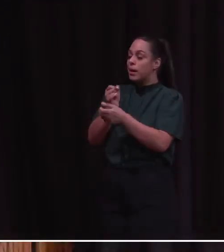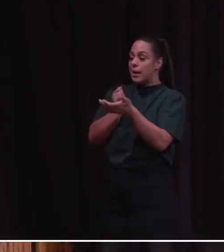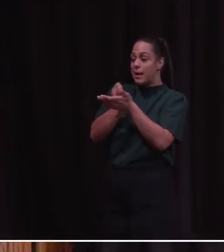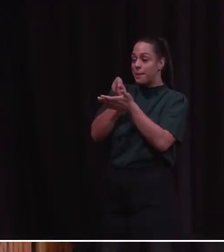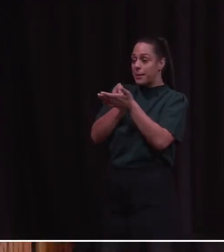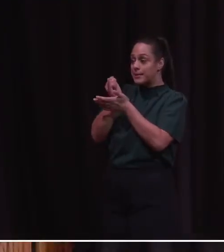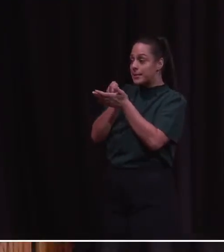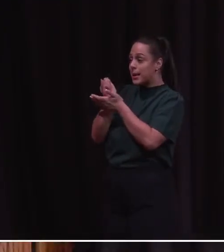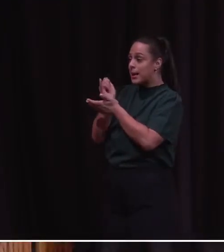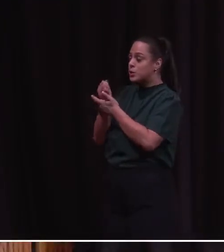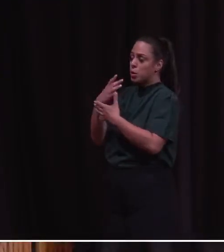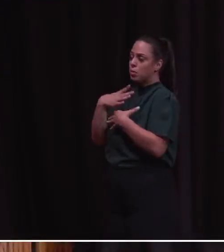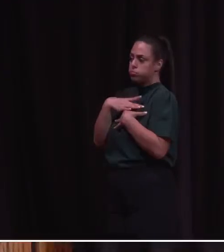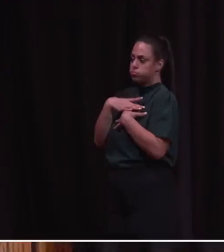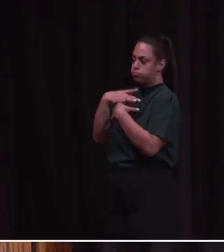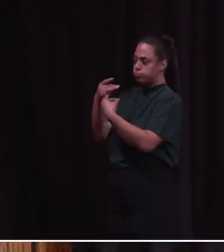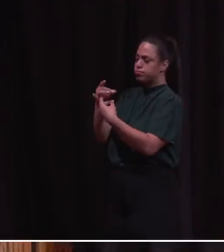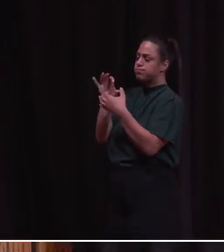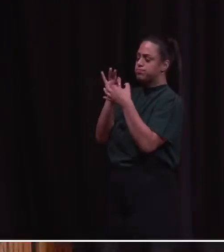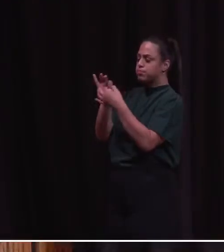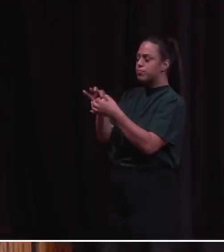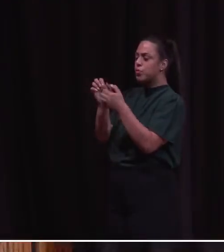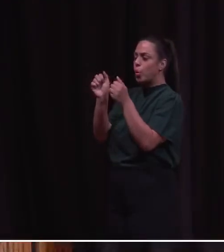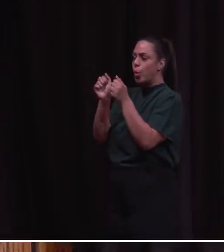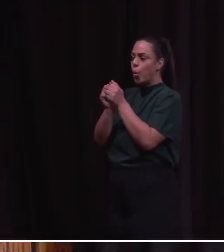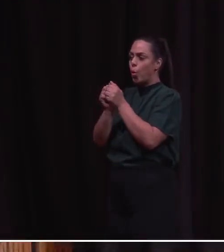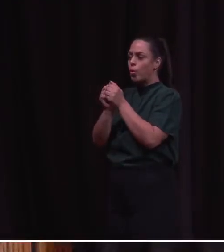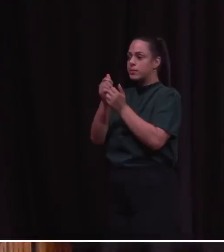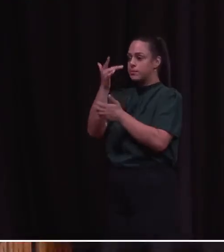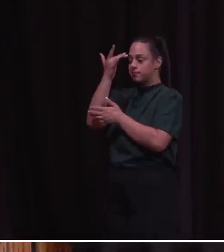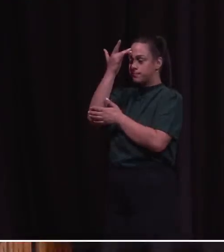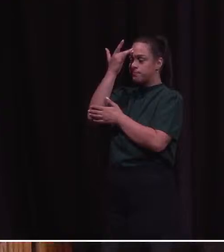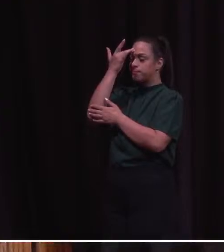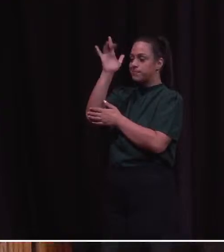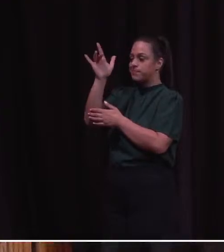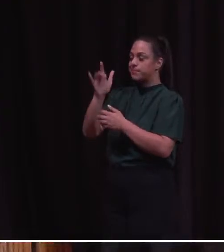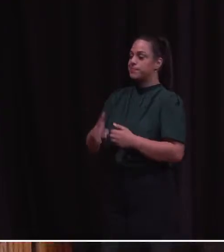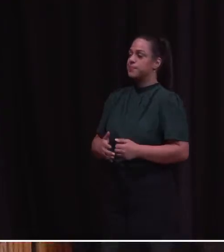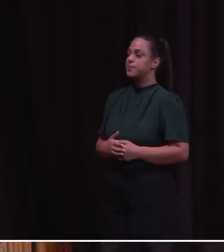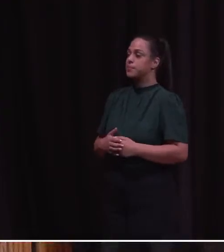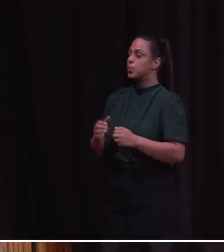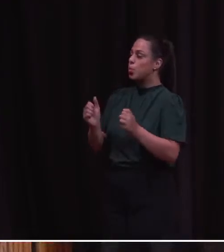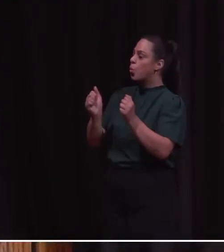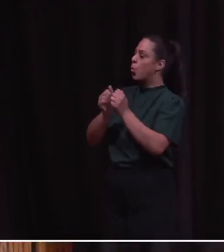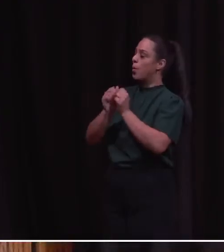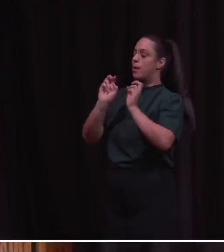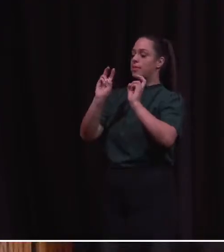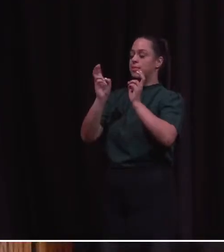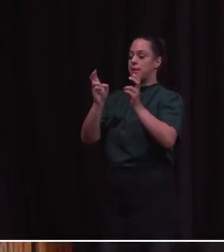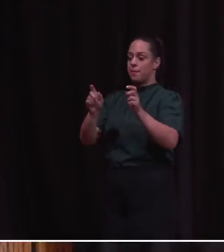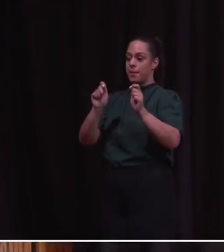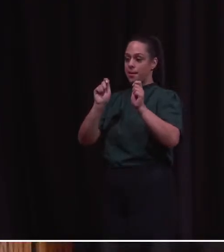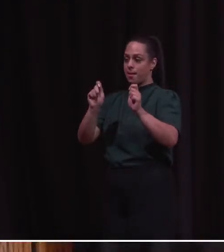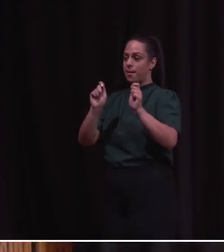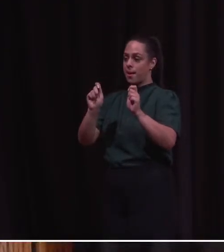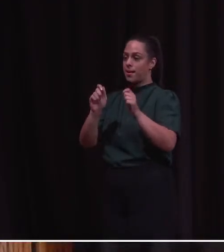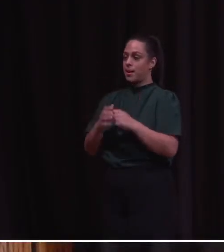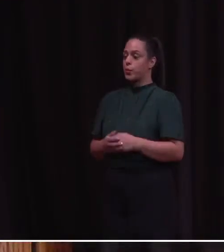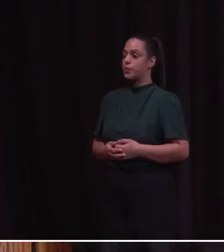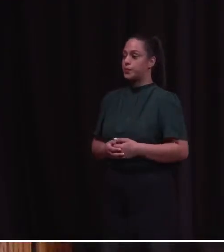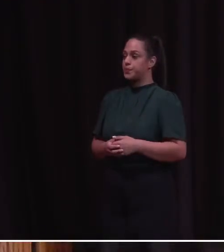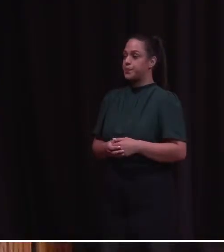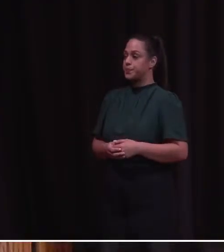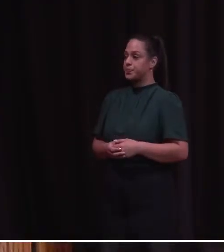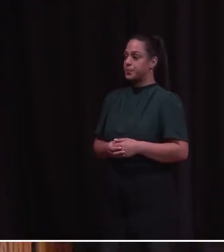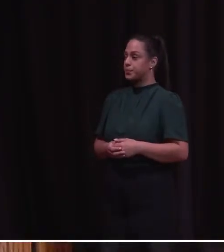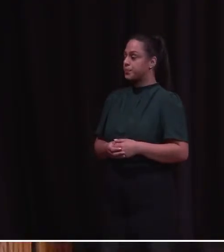the genealogy of the category gender, where it emanated from. And one